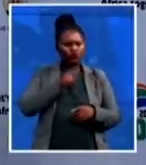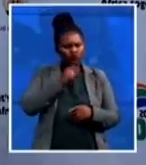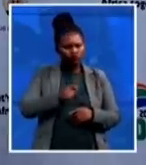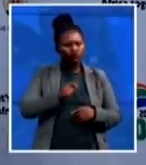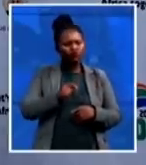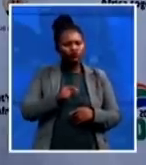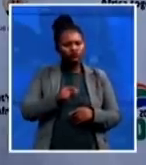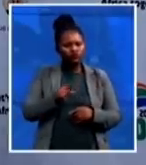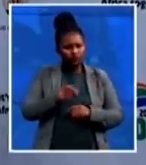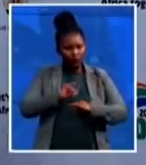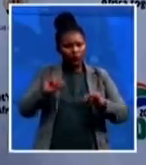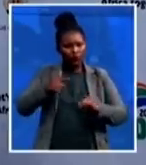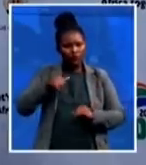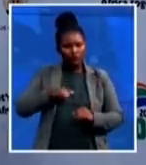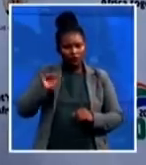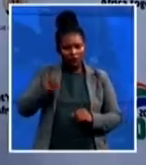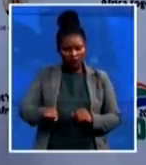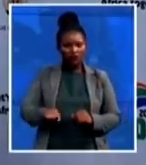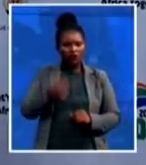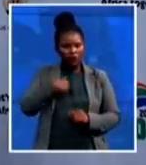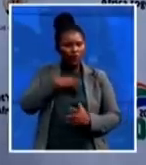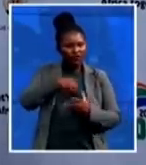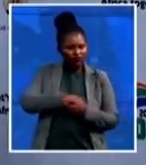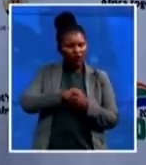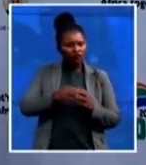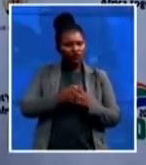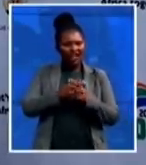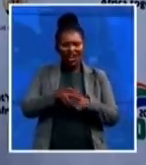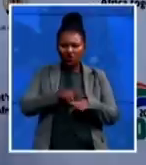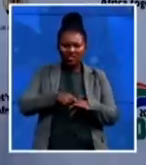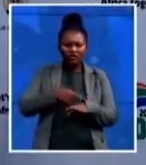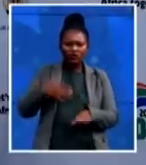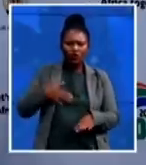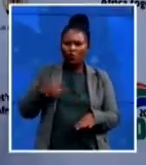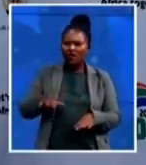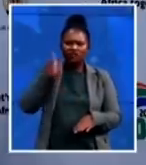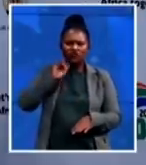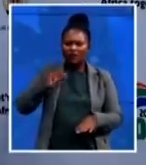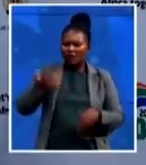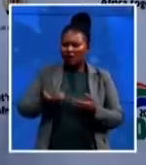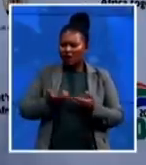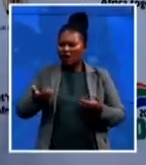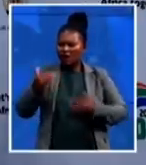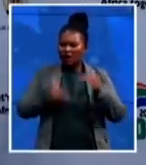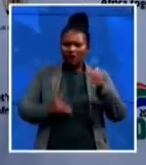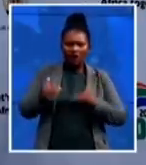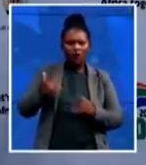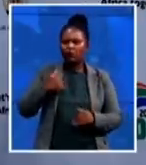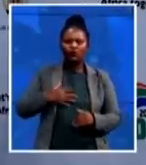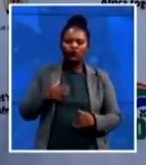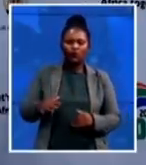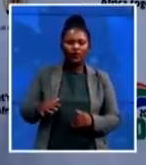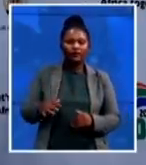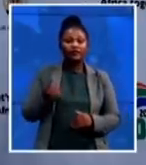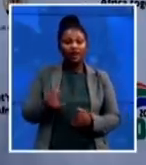we say we are against racism. Those who become part of a South Africa that affiliates to this constitution should be